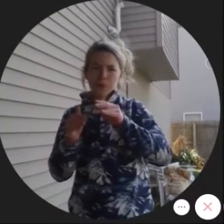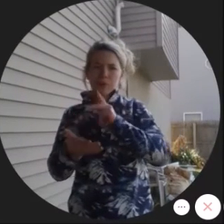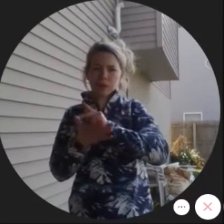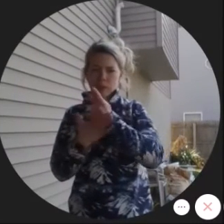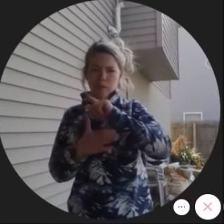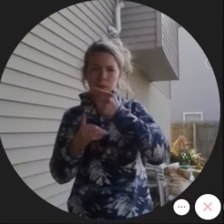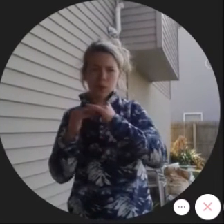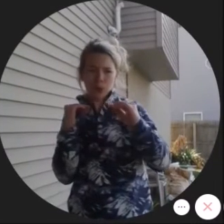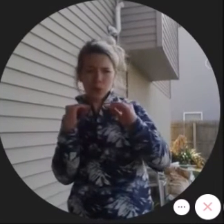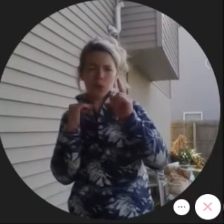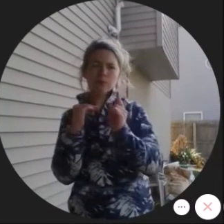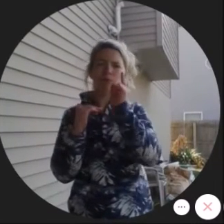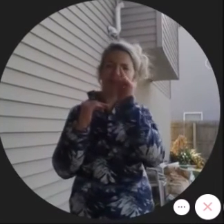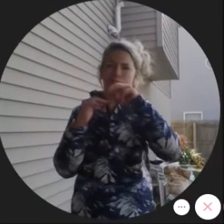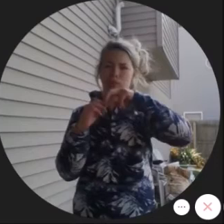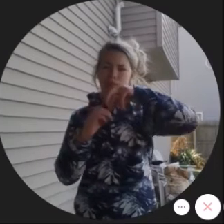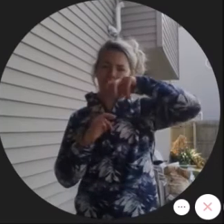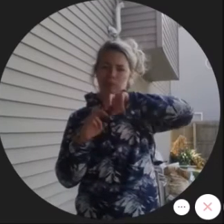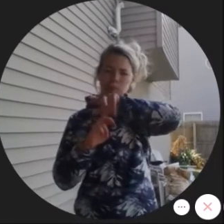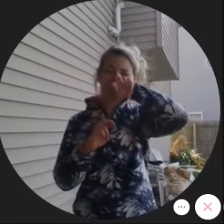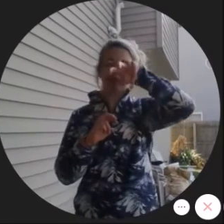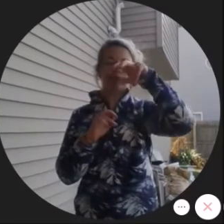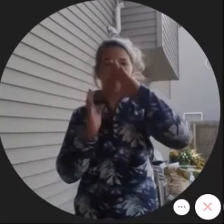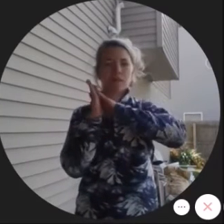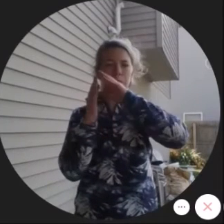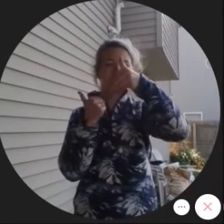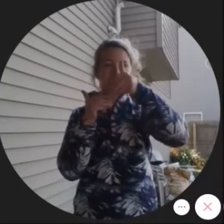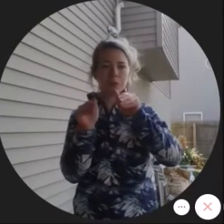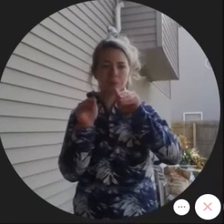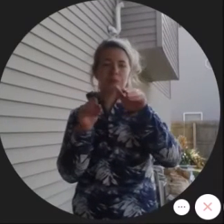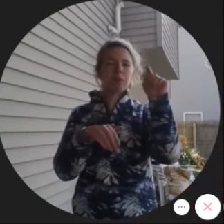stairs that go up to a second floor.